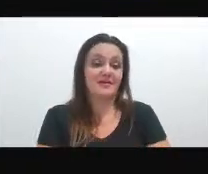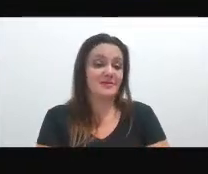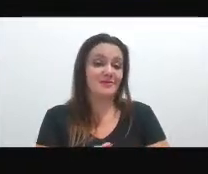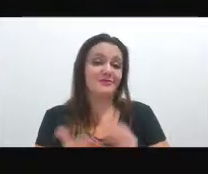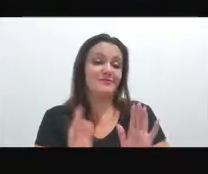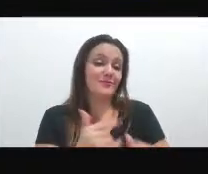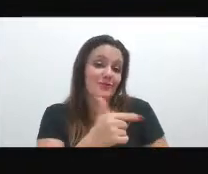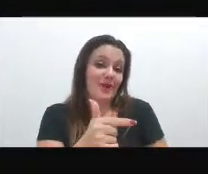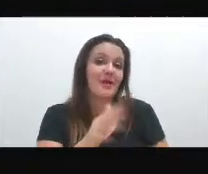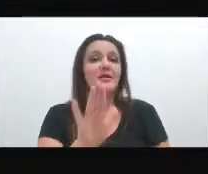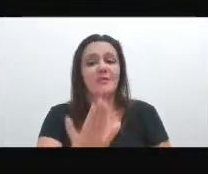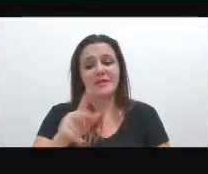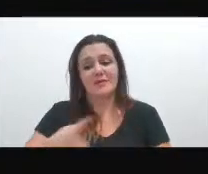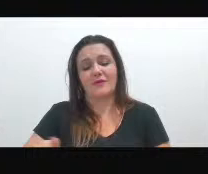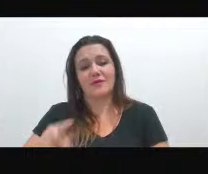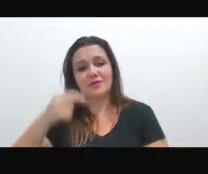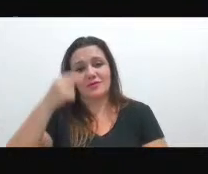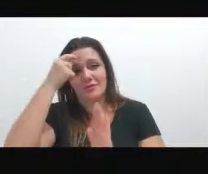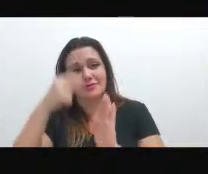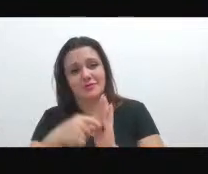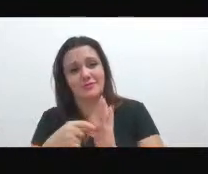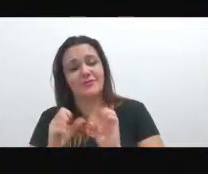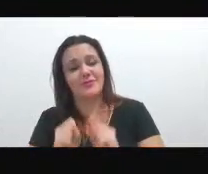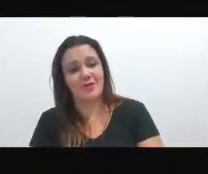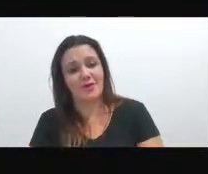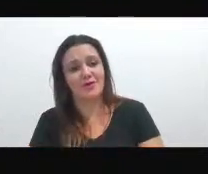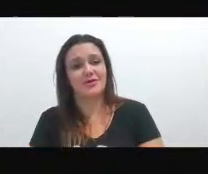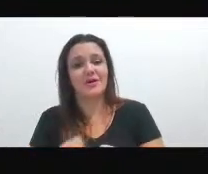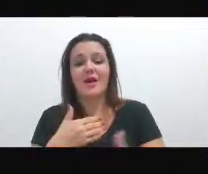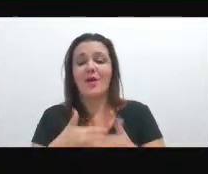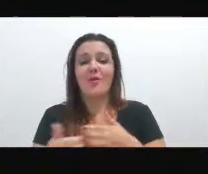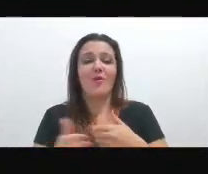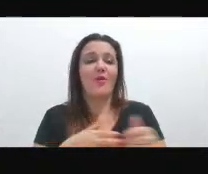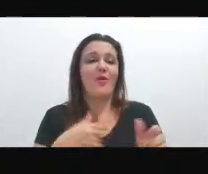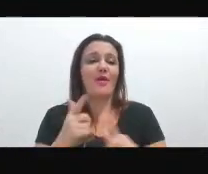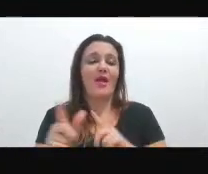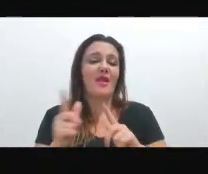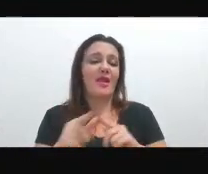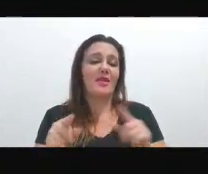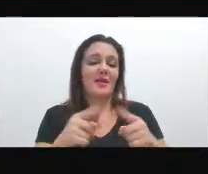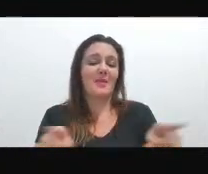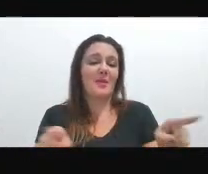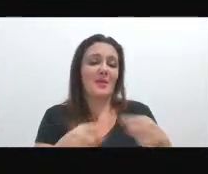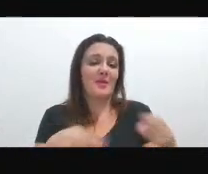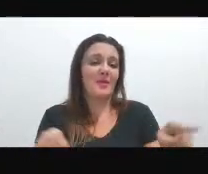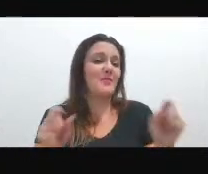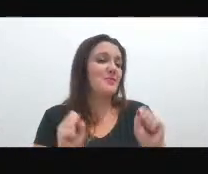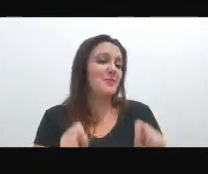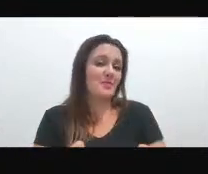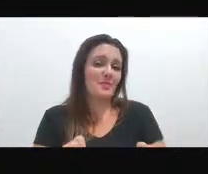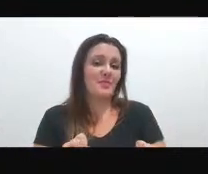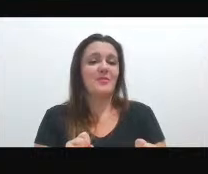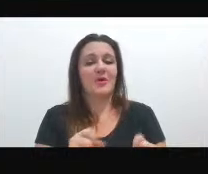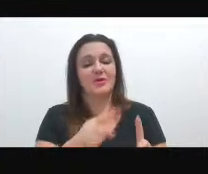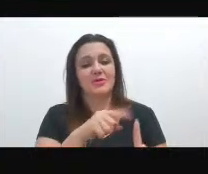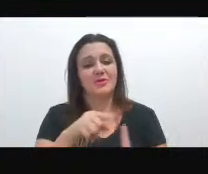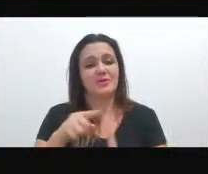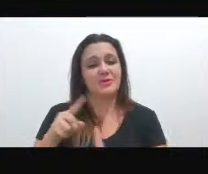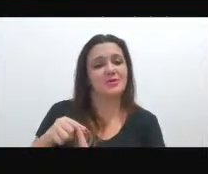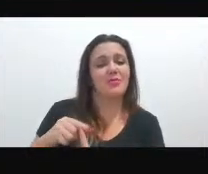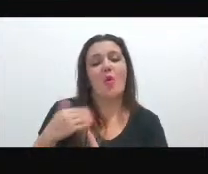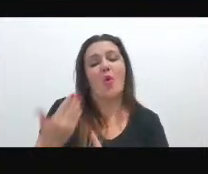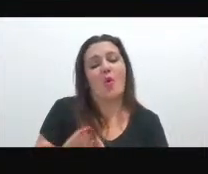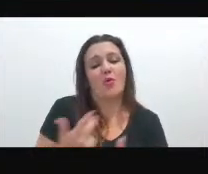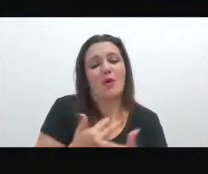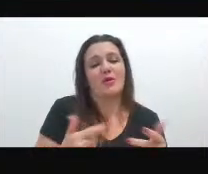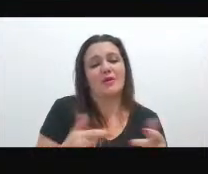particular lesson that you're doing, a particular topic or grammar point. And it's a really fun way